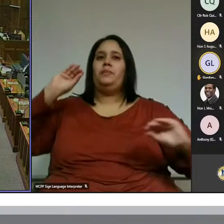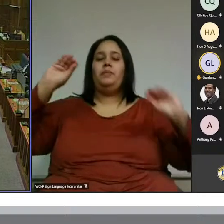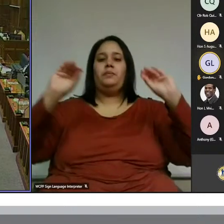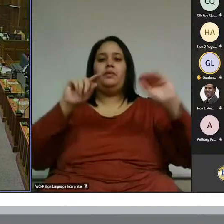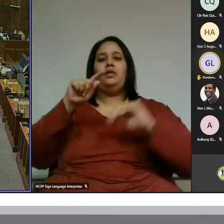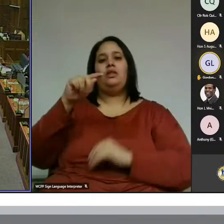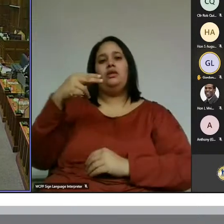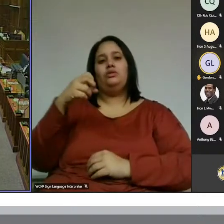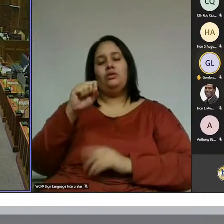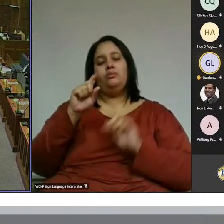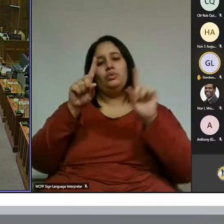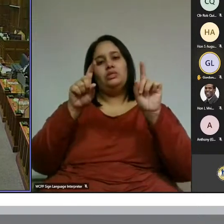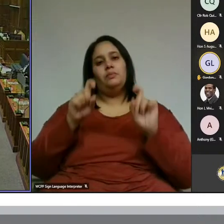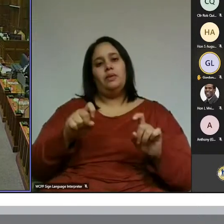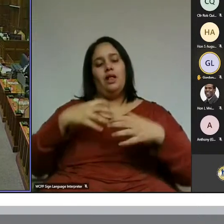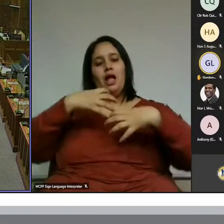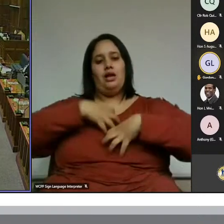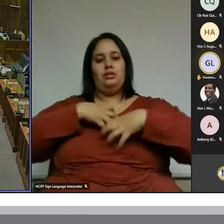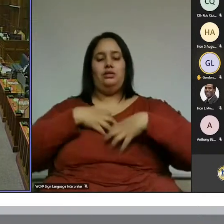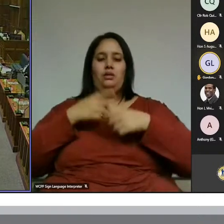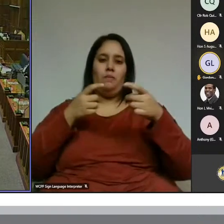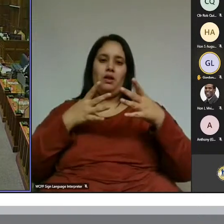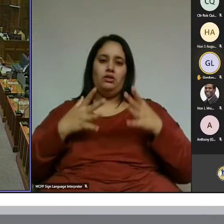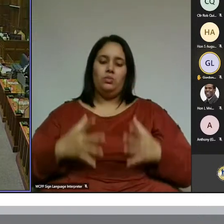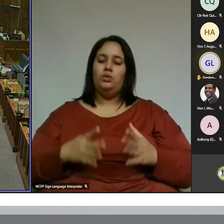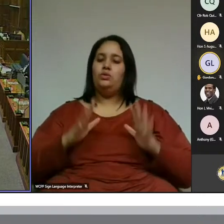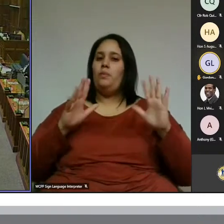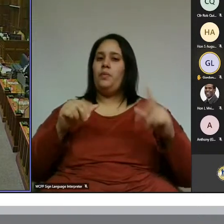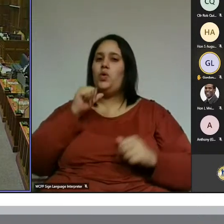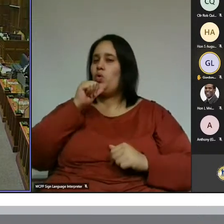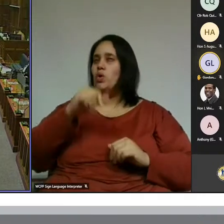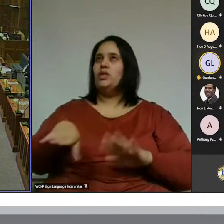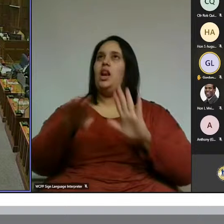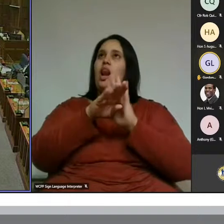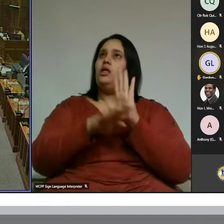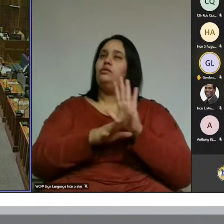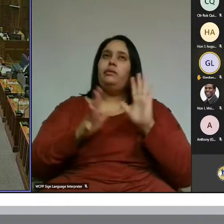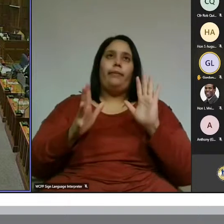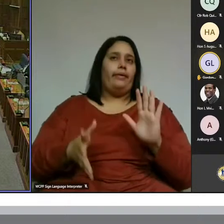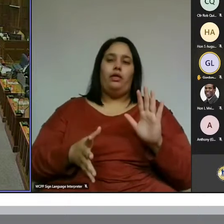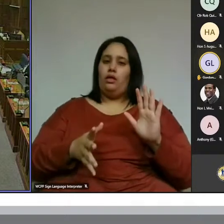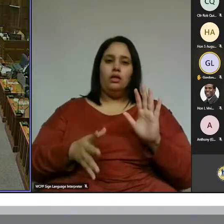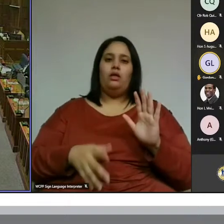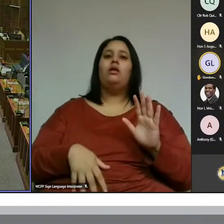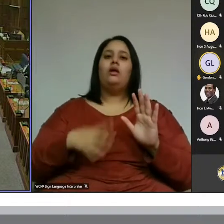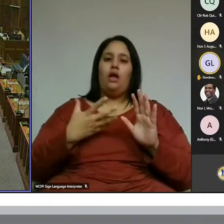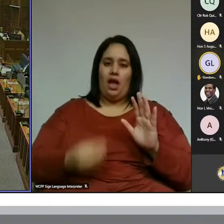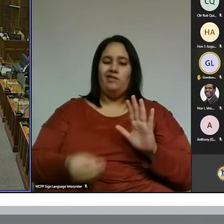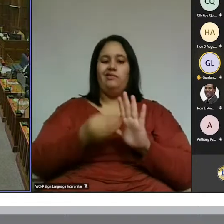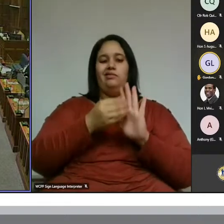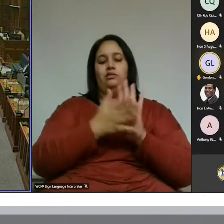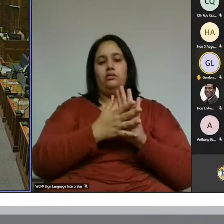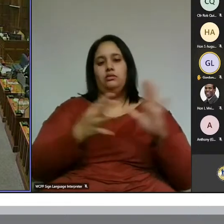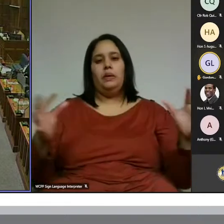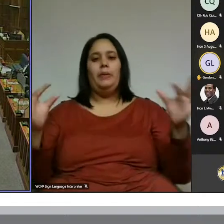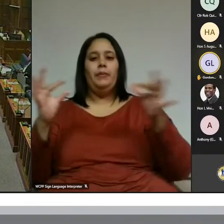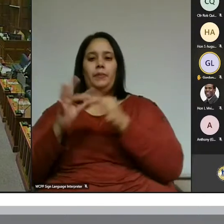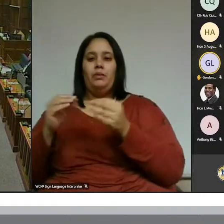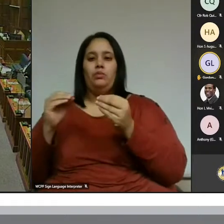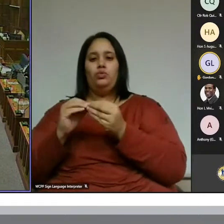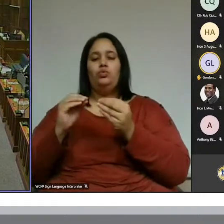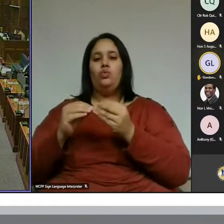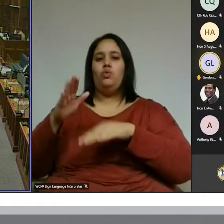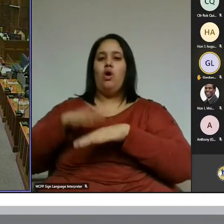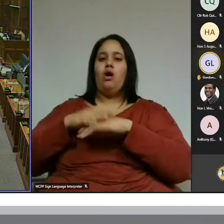18 principles of asset management. So it's not just a mere listing, but it's also connected to our GIS system.